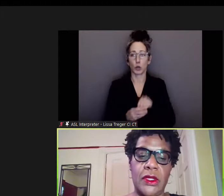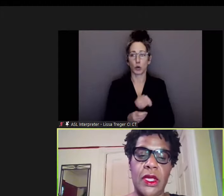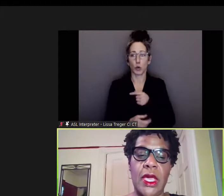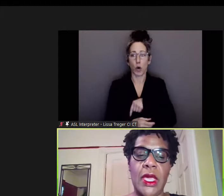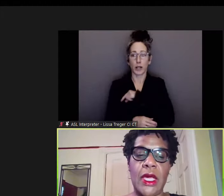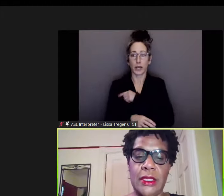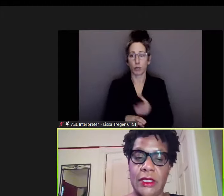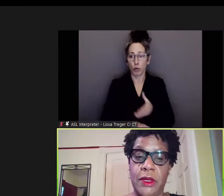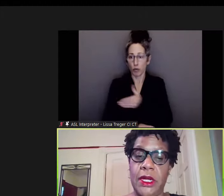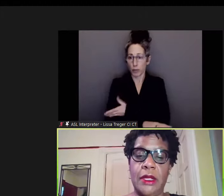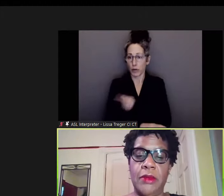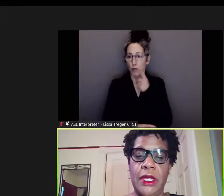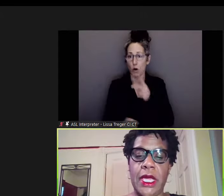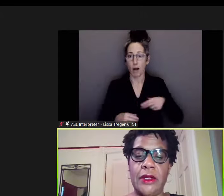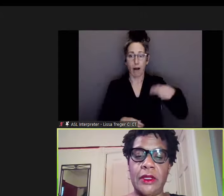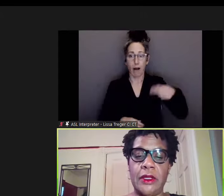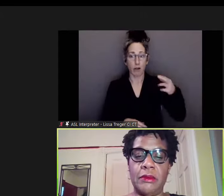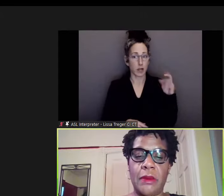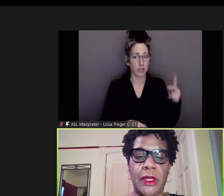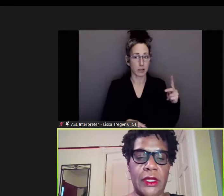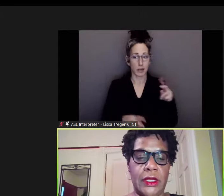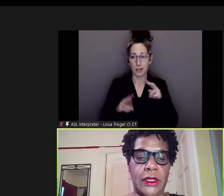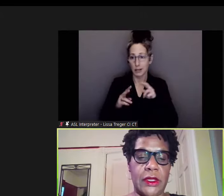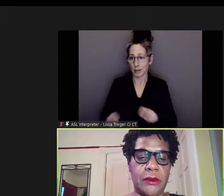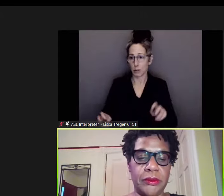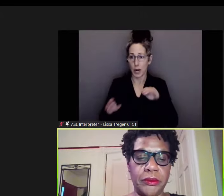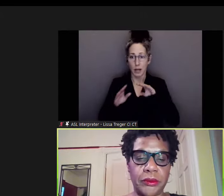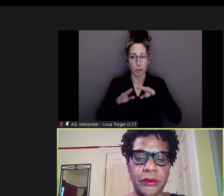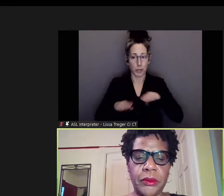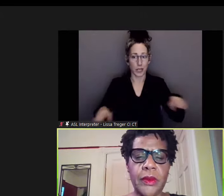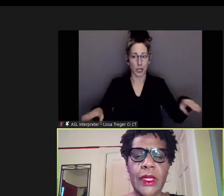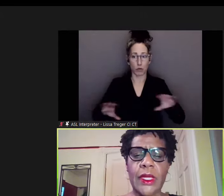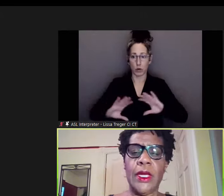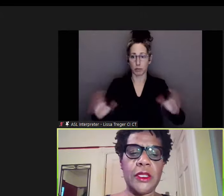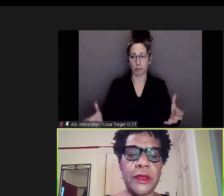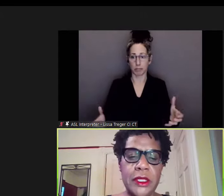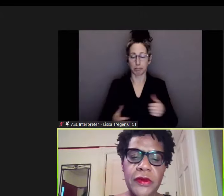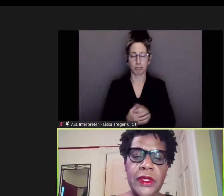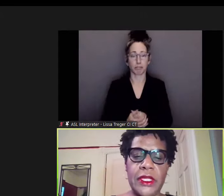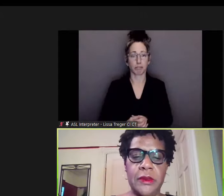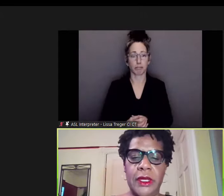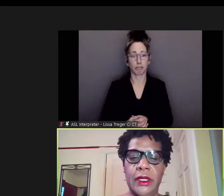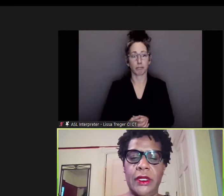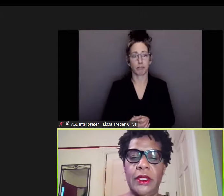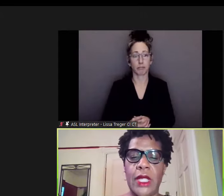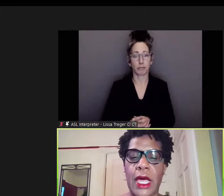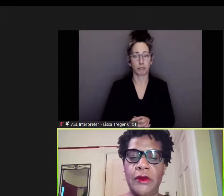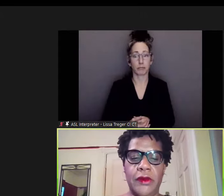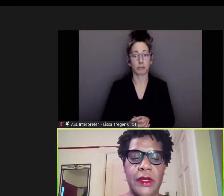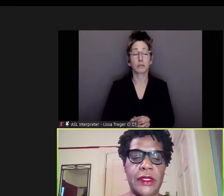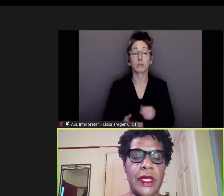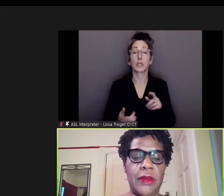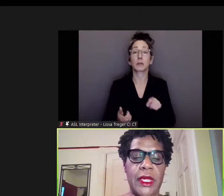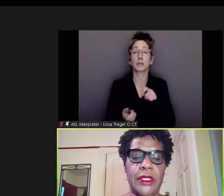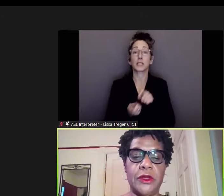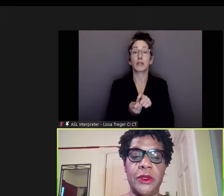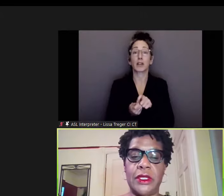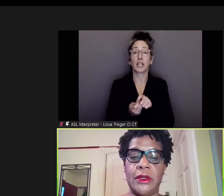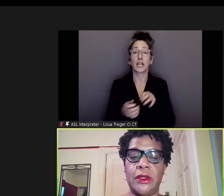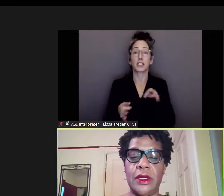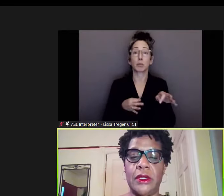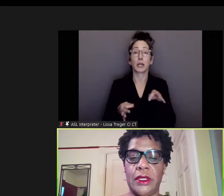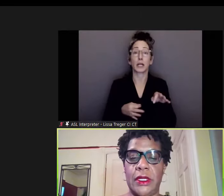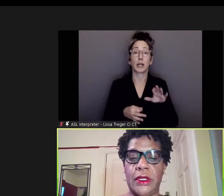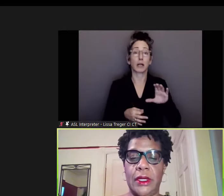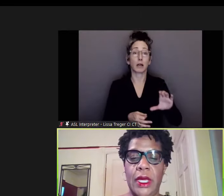thrombosis risk assessment in pediatric populations. specifically explaining the clotting risk in